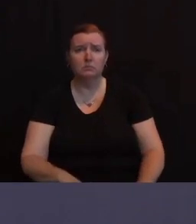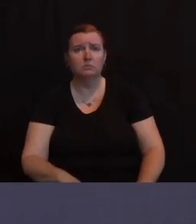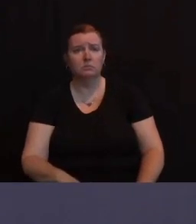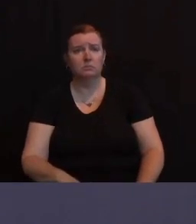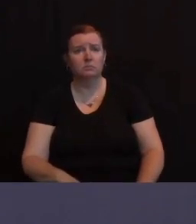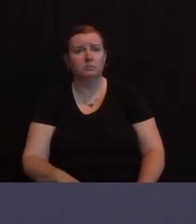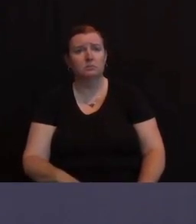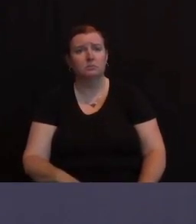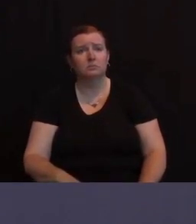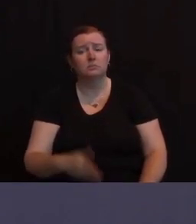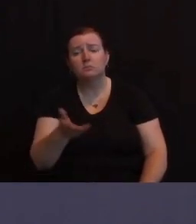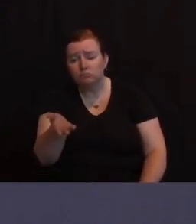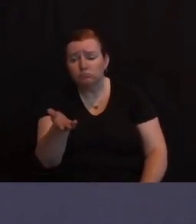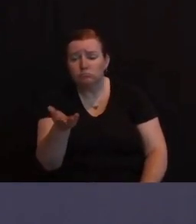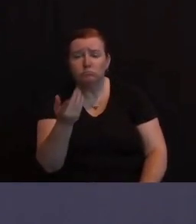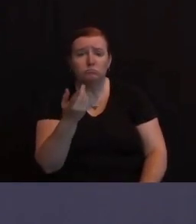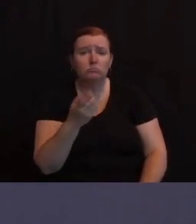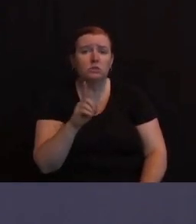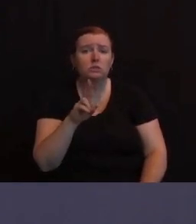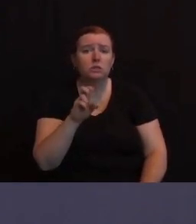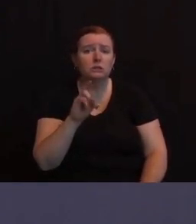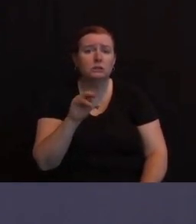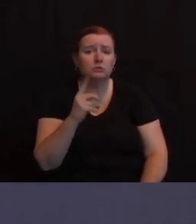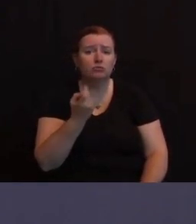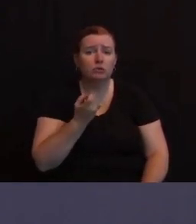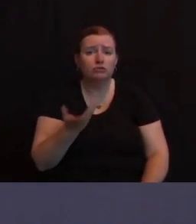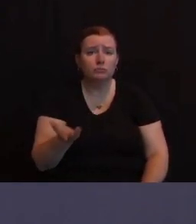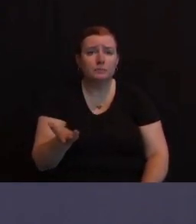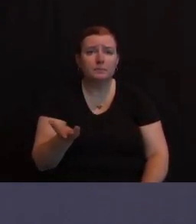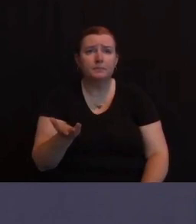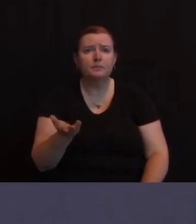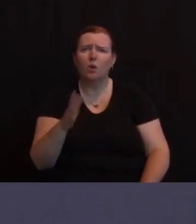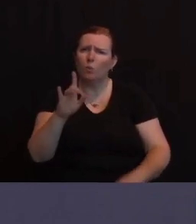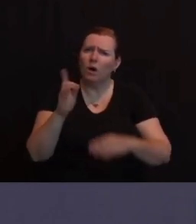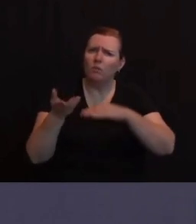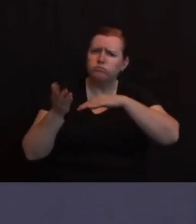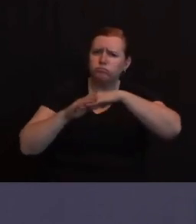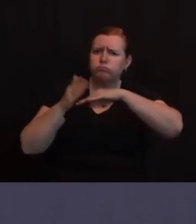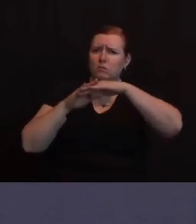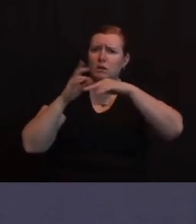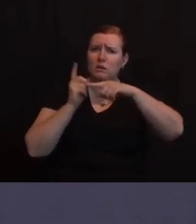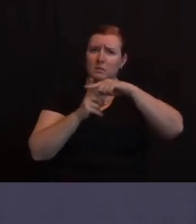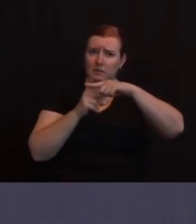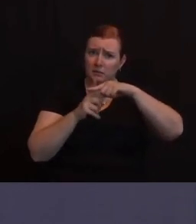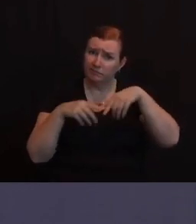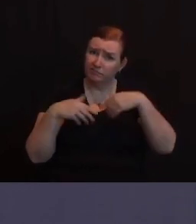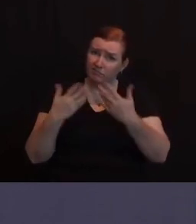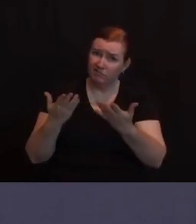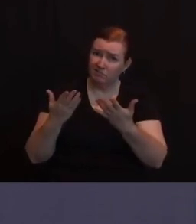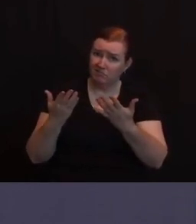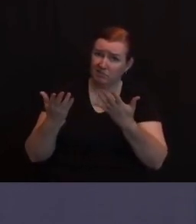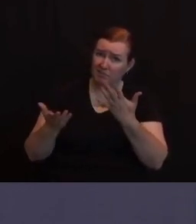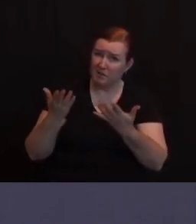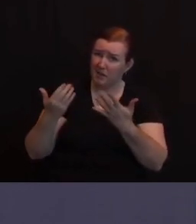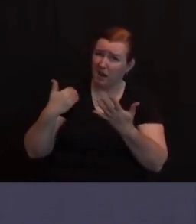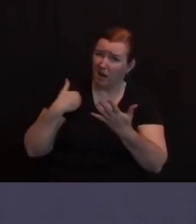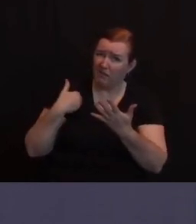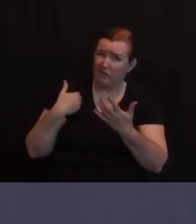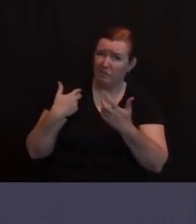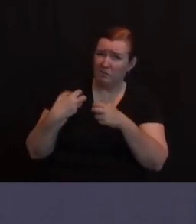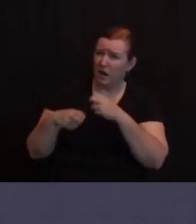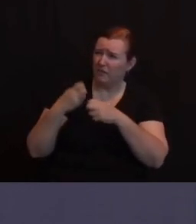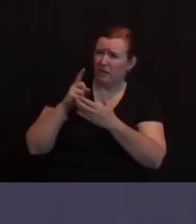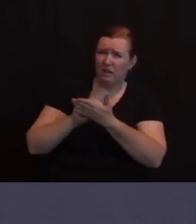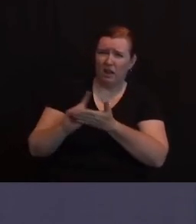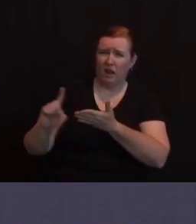Good afternoon. On the increased cases, are you certain that a good proportion of that isn't because of the technical issues you had last week and now those numbers are